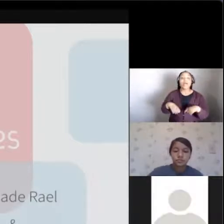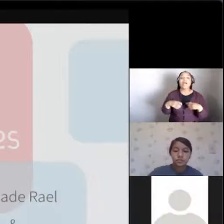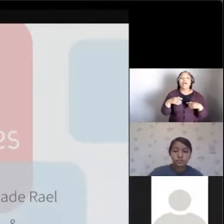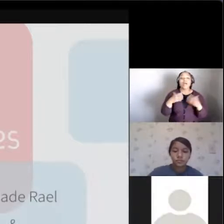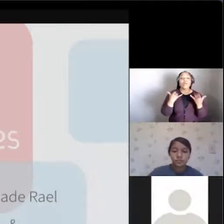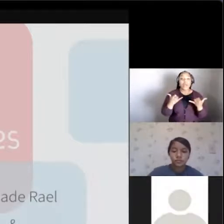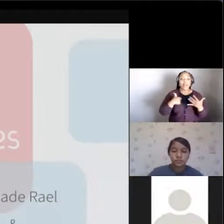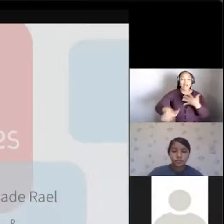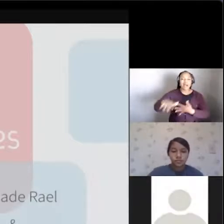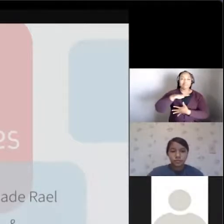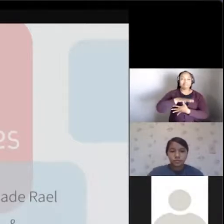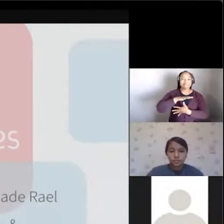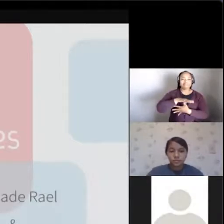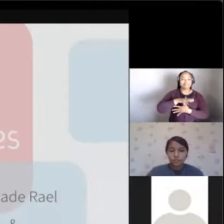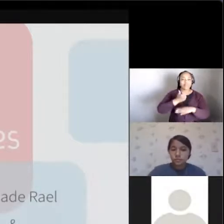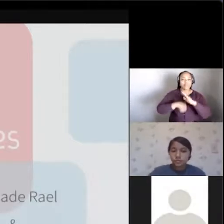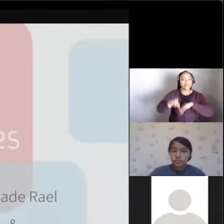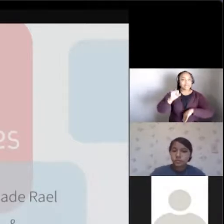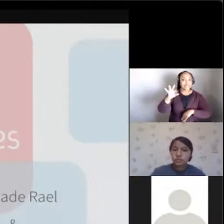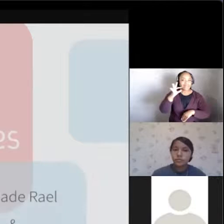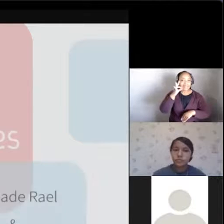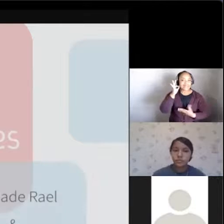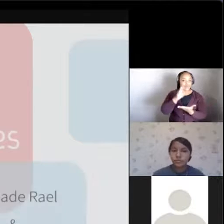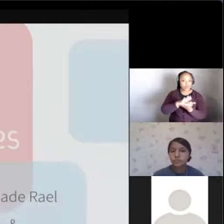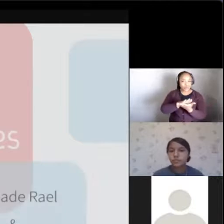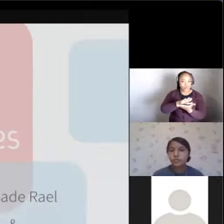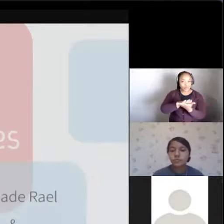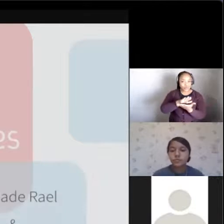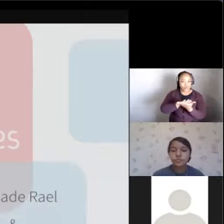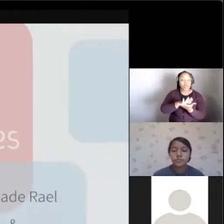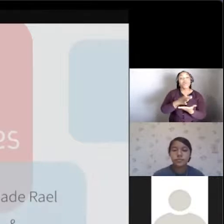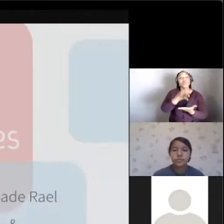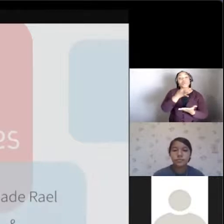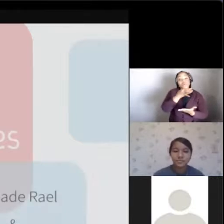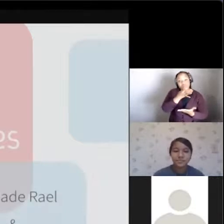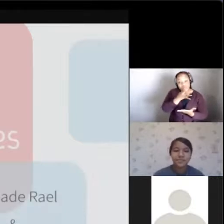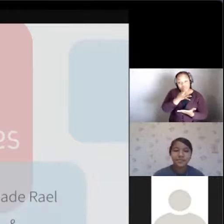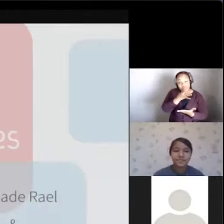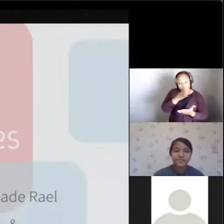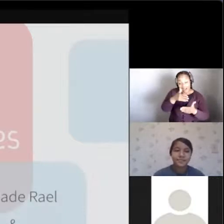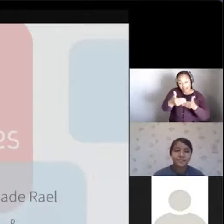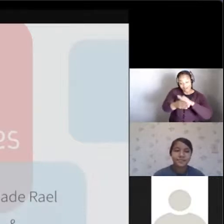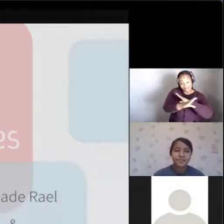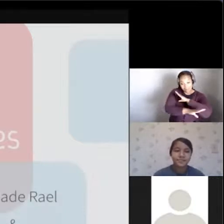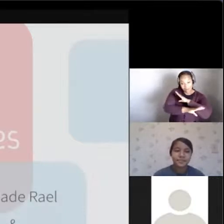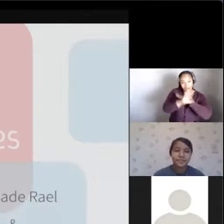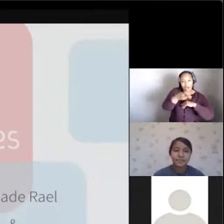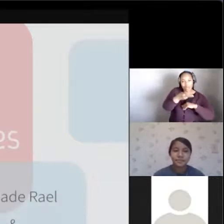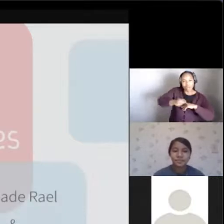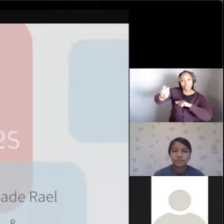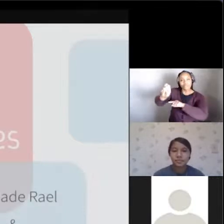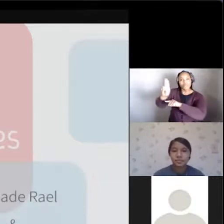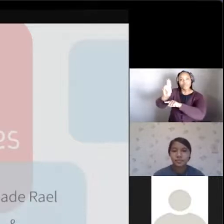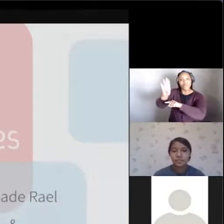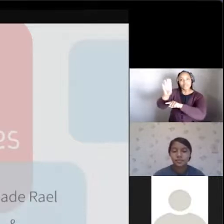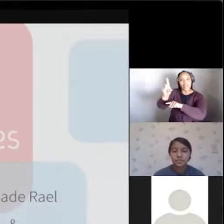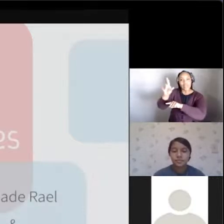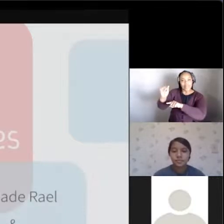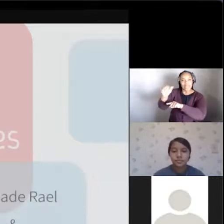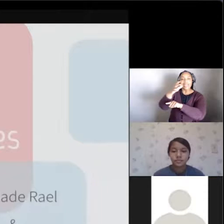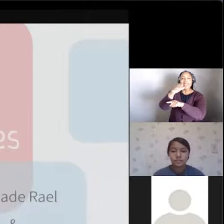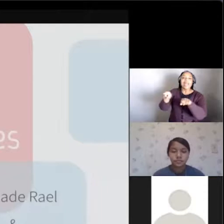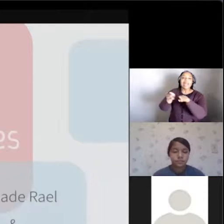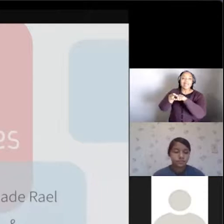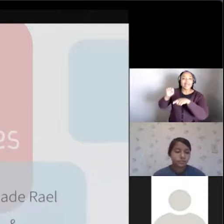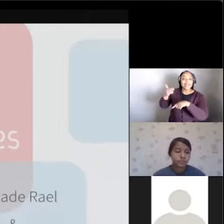Fe Indian School, but I will be going to UCLA this incoming fall. And as Ms. Harvitz has mentioned, I am a